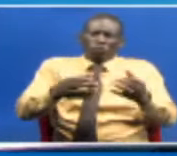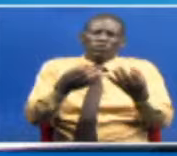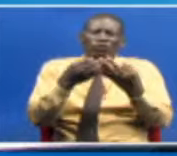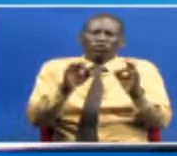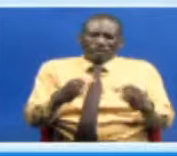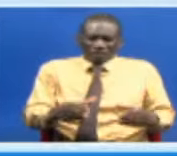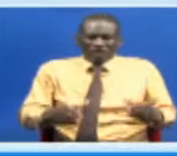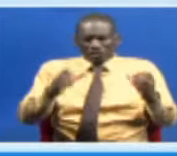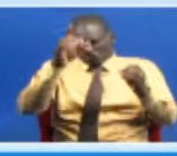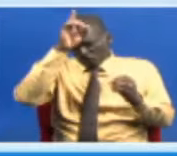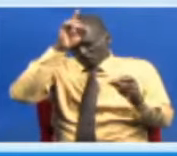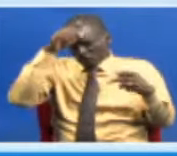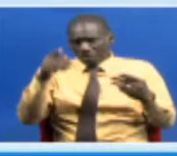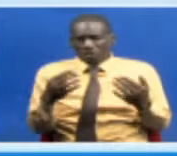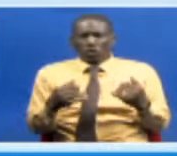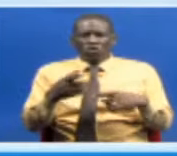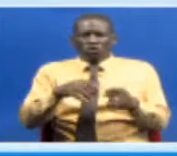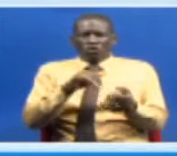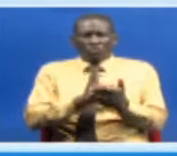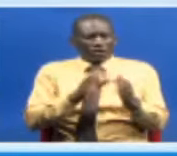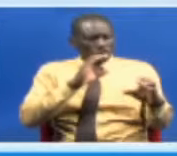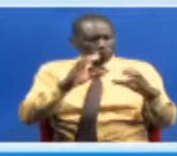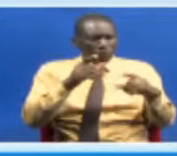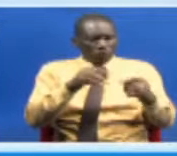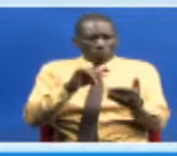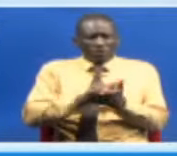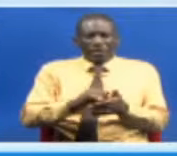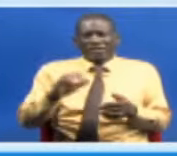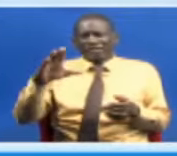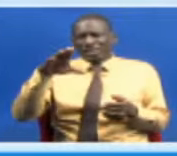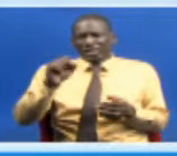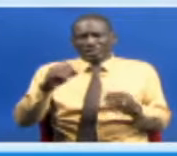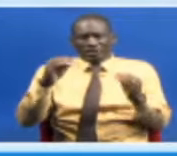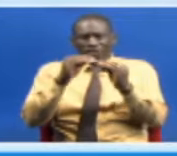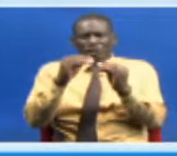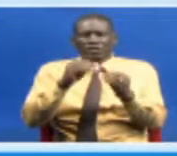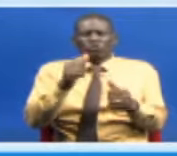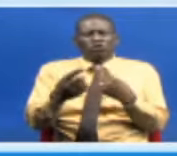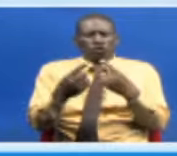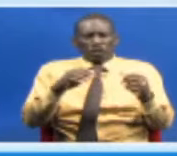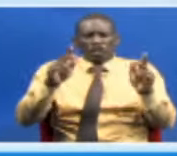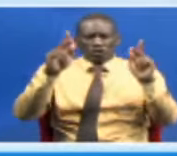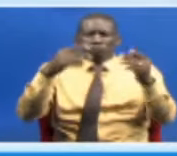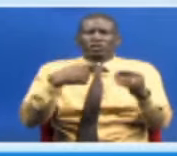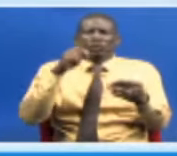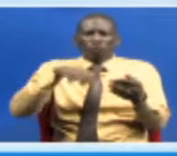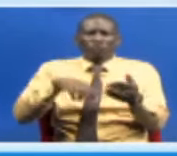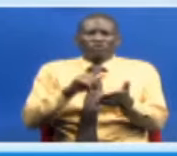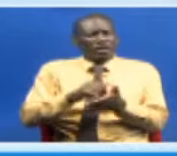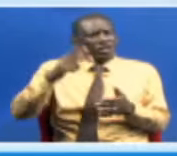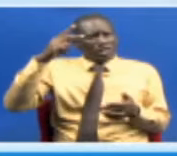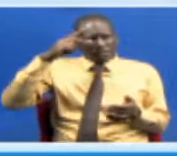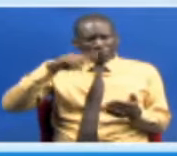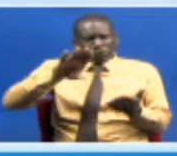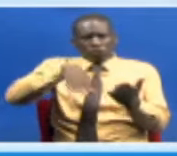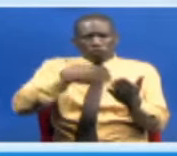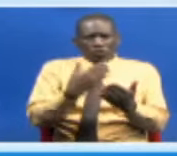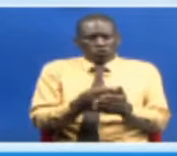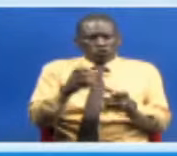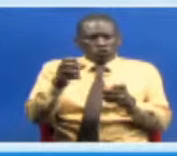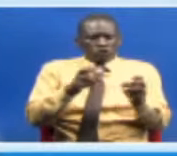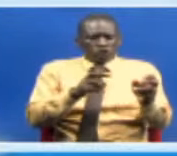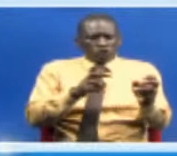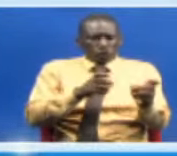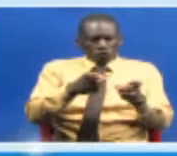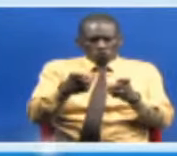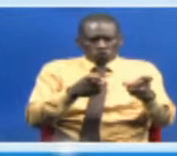folks. Okay, so from that communication, from that cabinet meeting that you mentioned in Kisumu, it says that the policy proposes regulations that